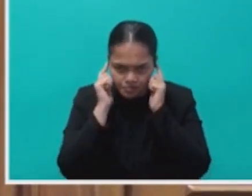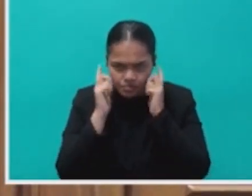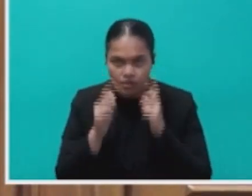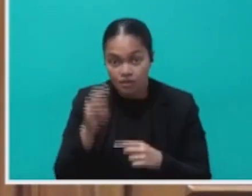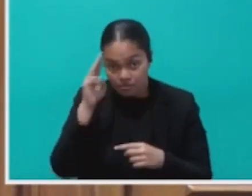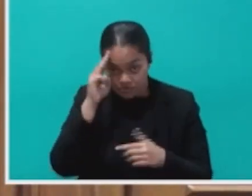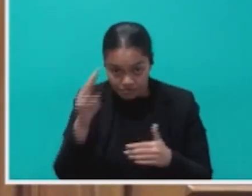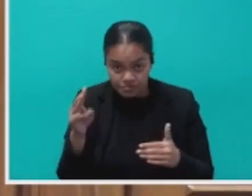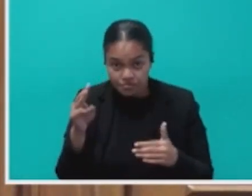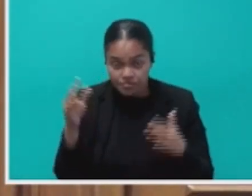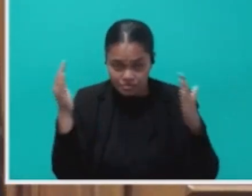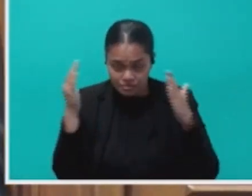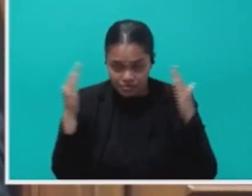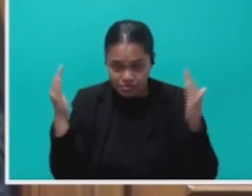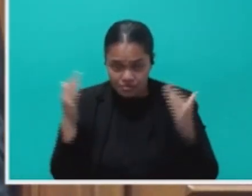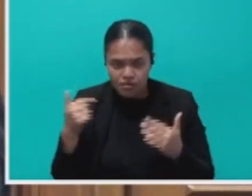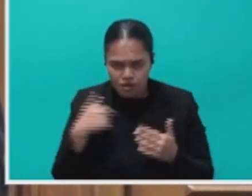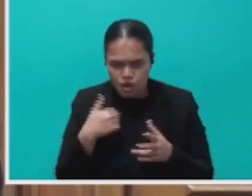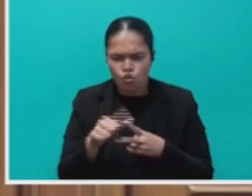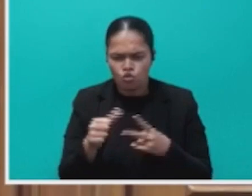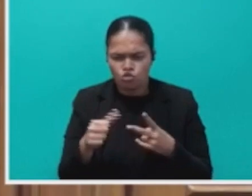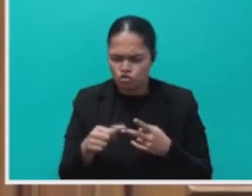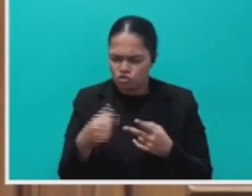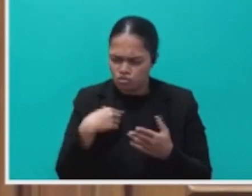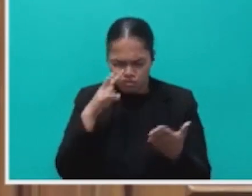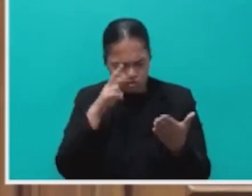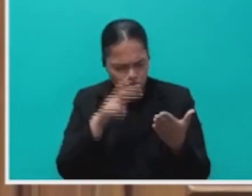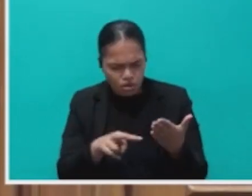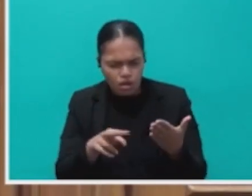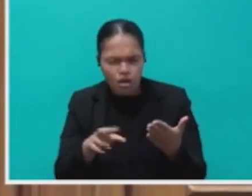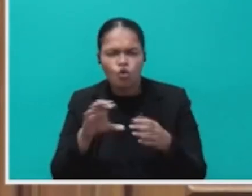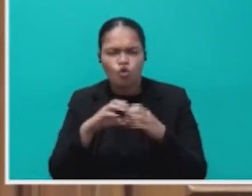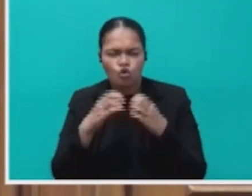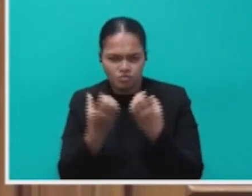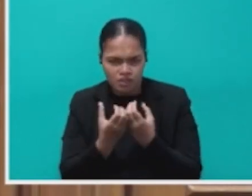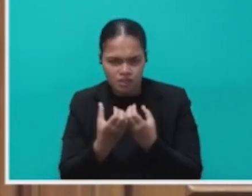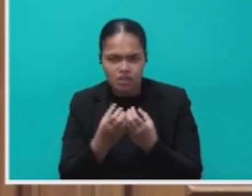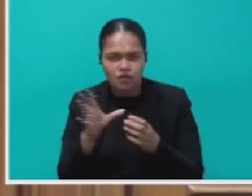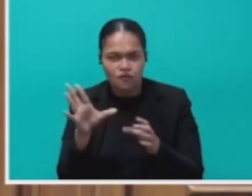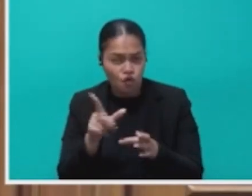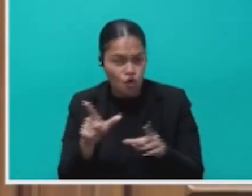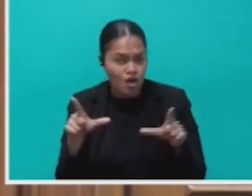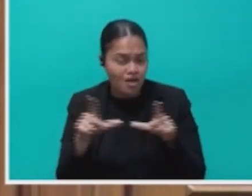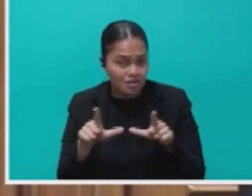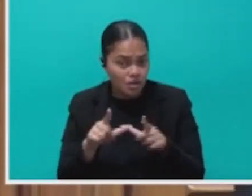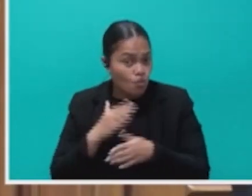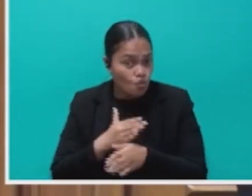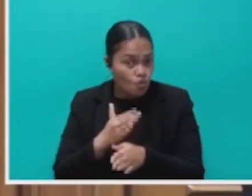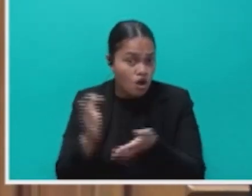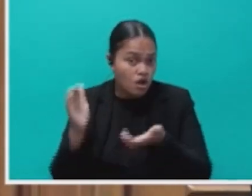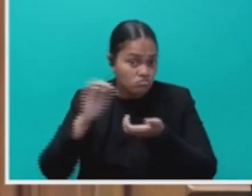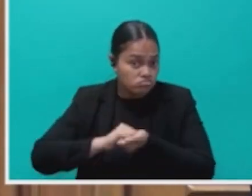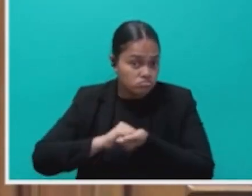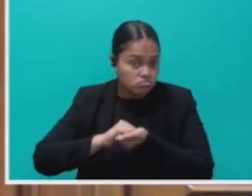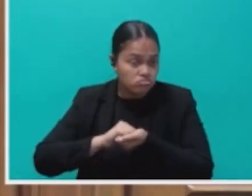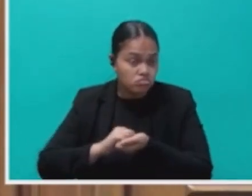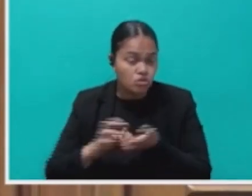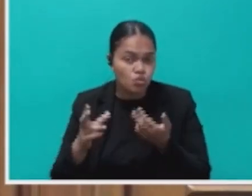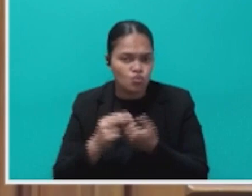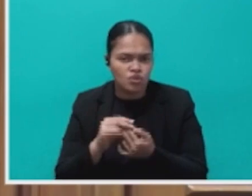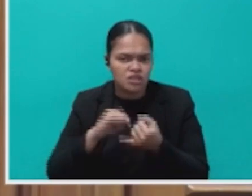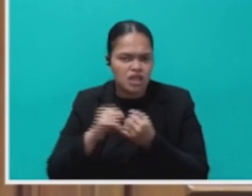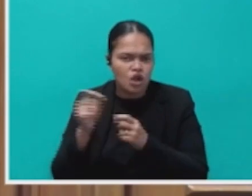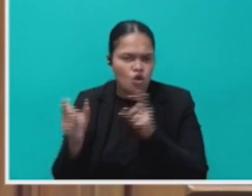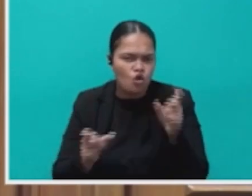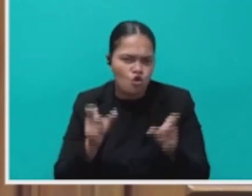Mr. Speaker, I also noted from the report the committee's remarks for LTA to work in collaboration with various stakeholders